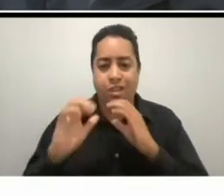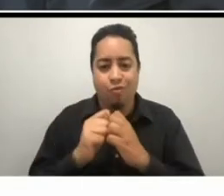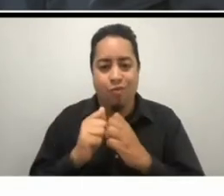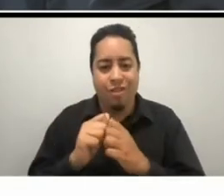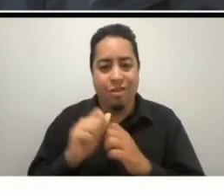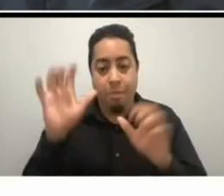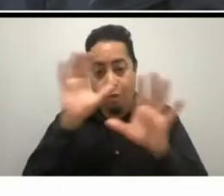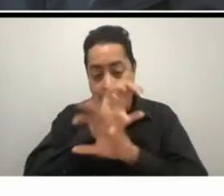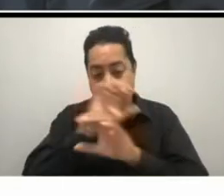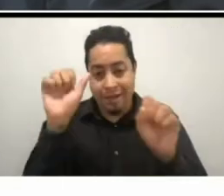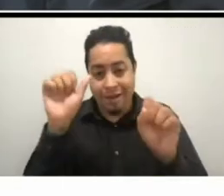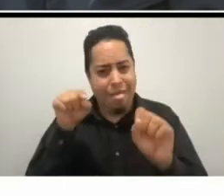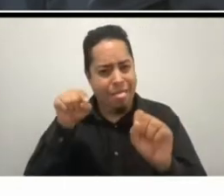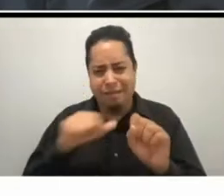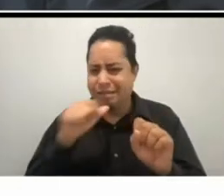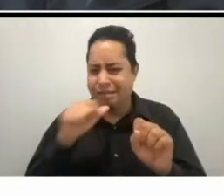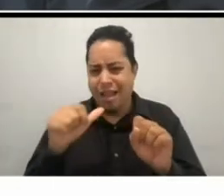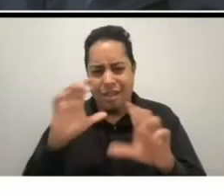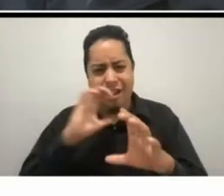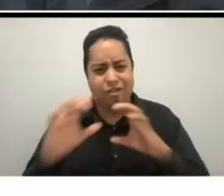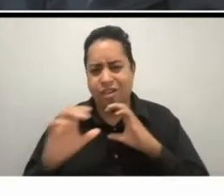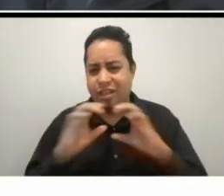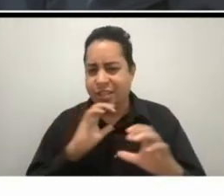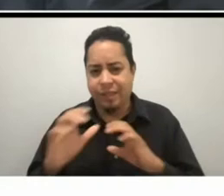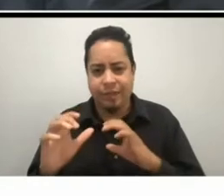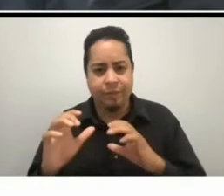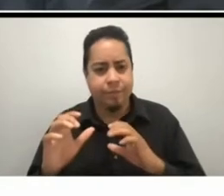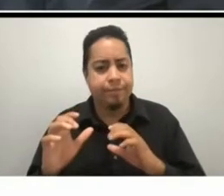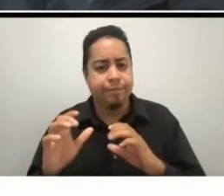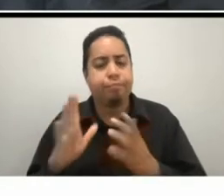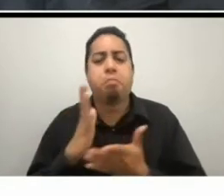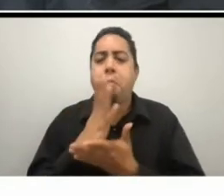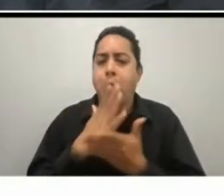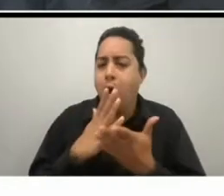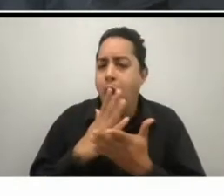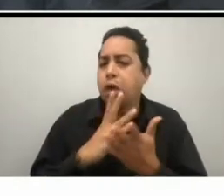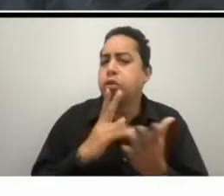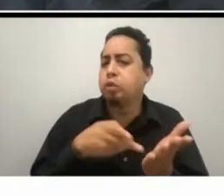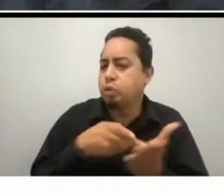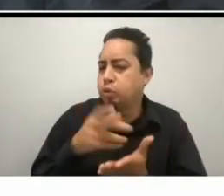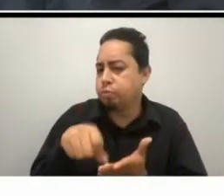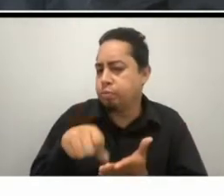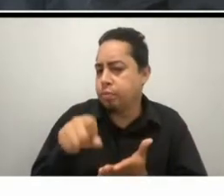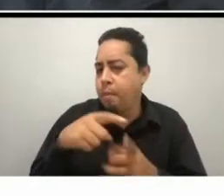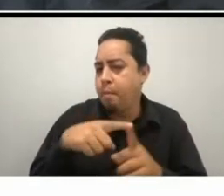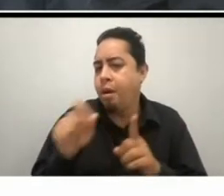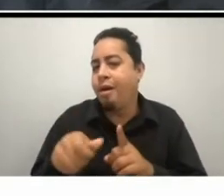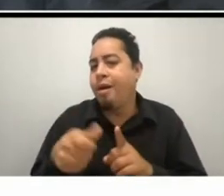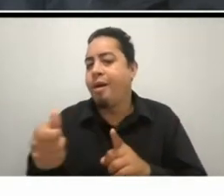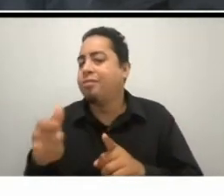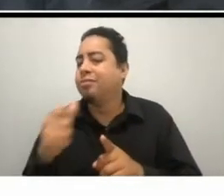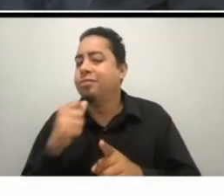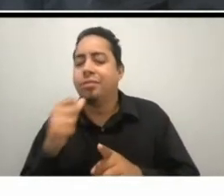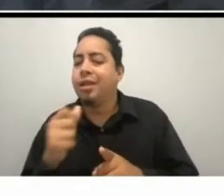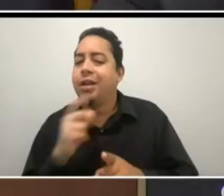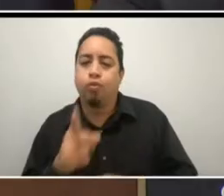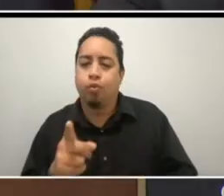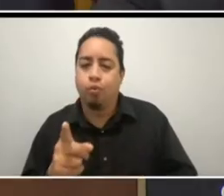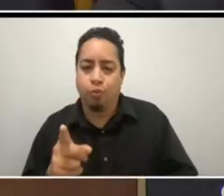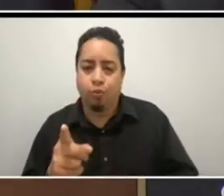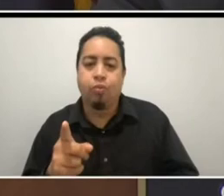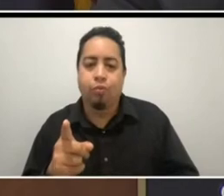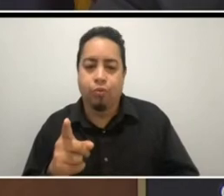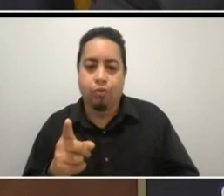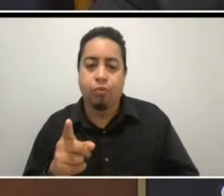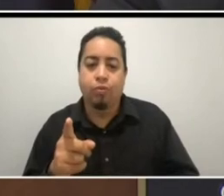That certainly isn't it, but there were parts of it that are true, but there are parts that are not, sir. And the part that